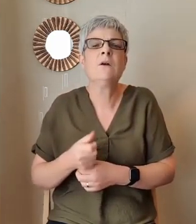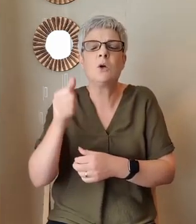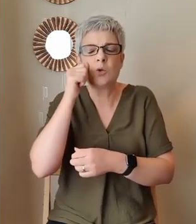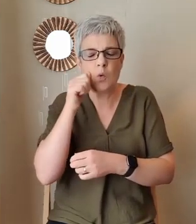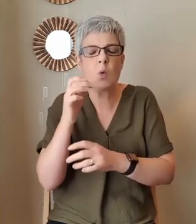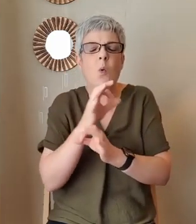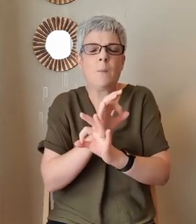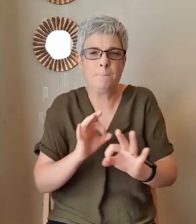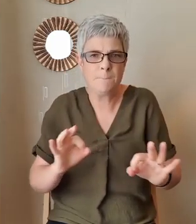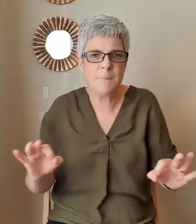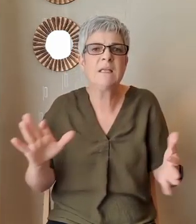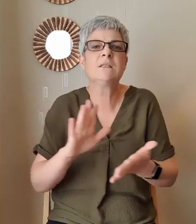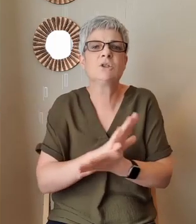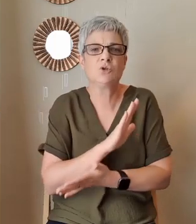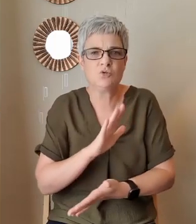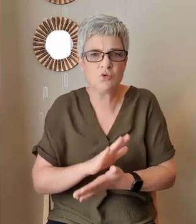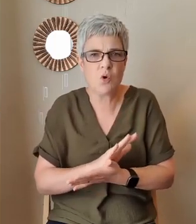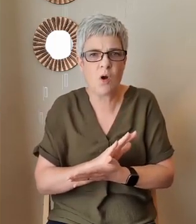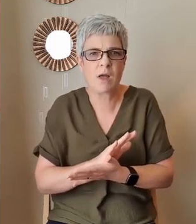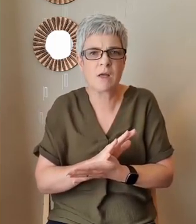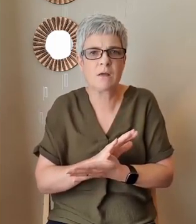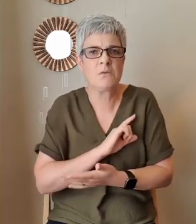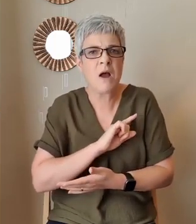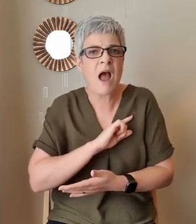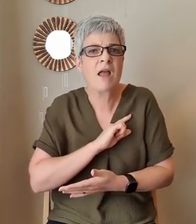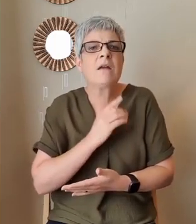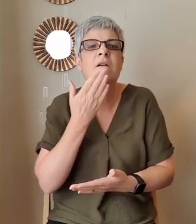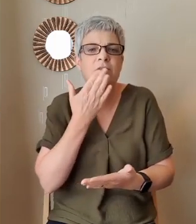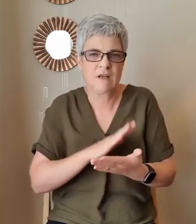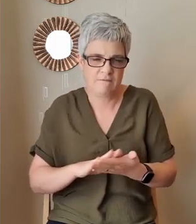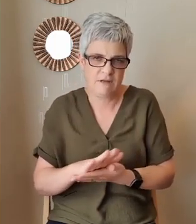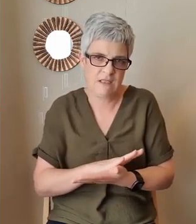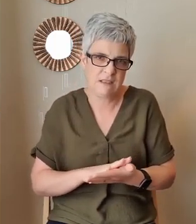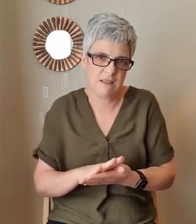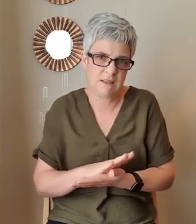and know the peace and the joy of forgiveness